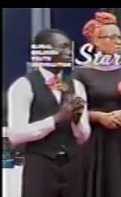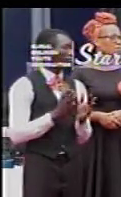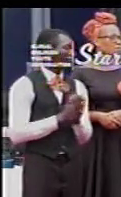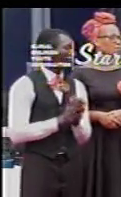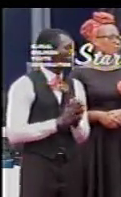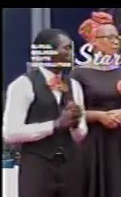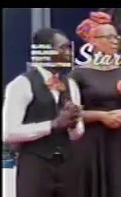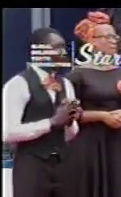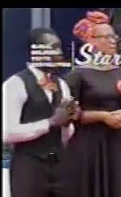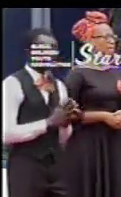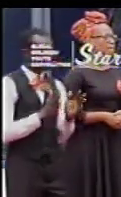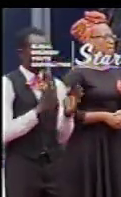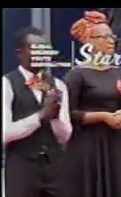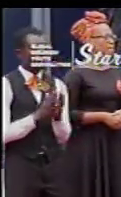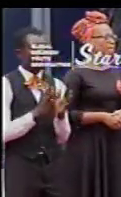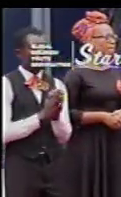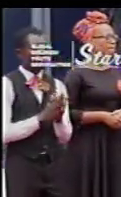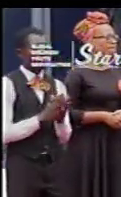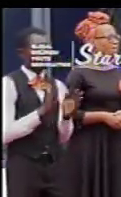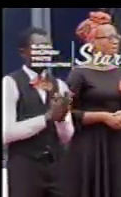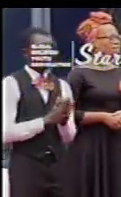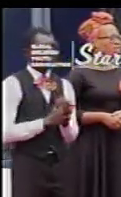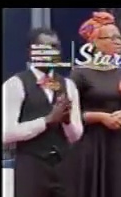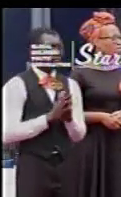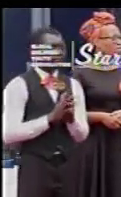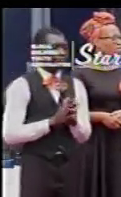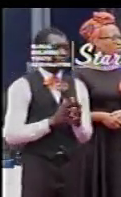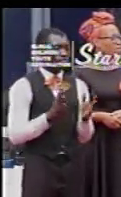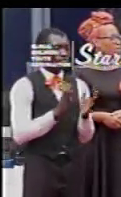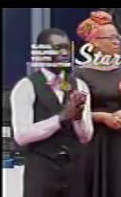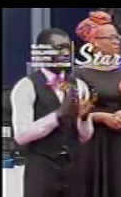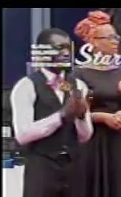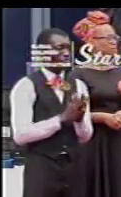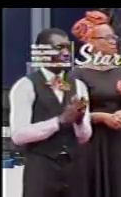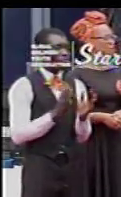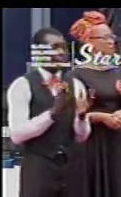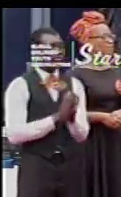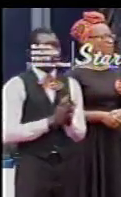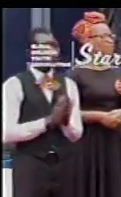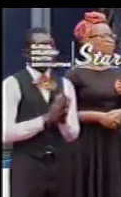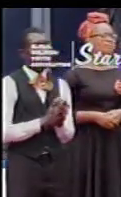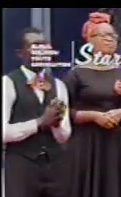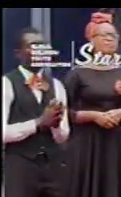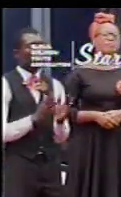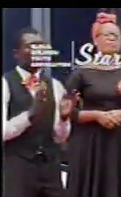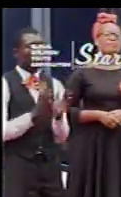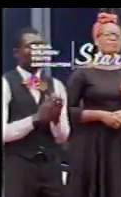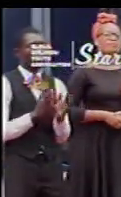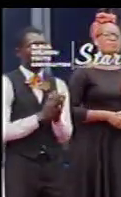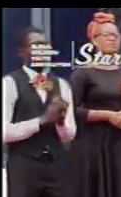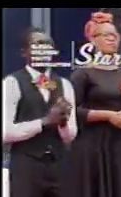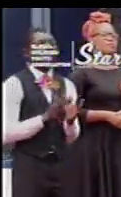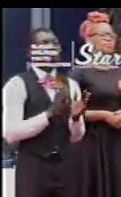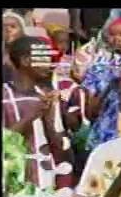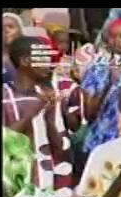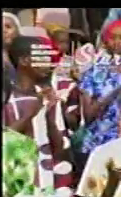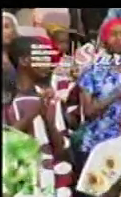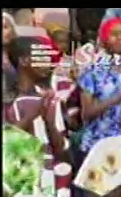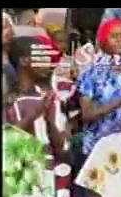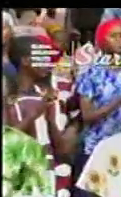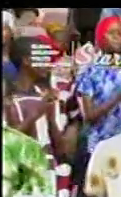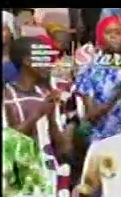Wherever you are, can you bring your feet up? us to praise the name of Jesus together.